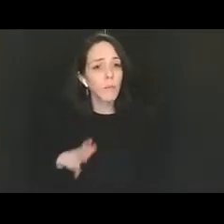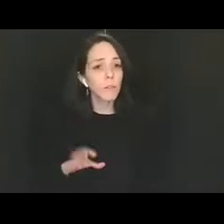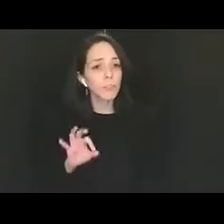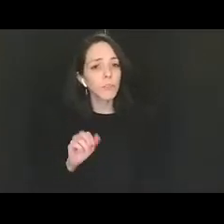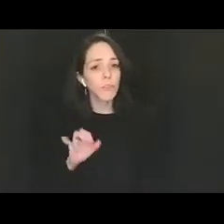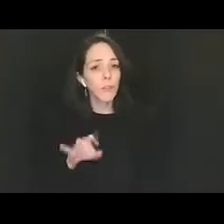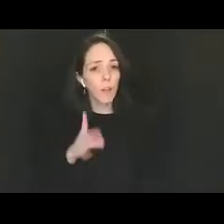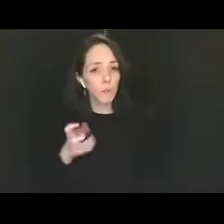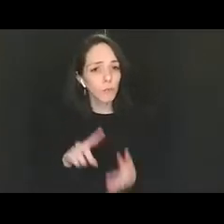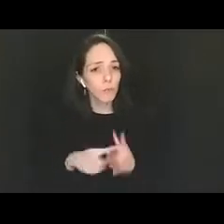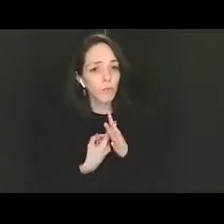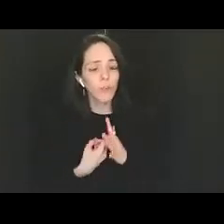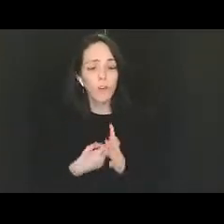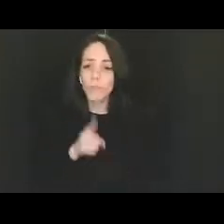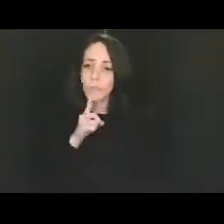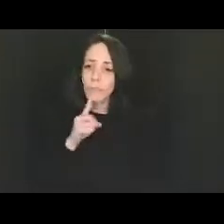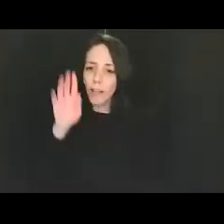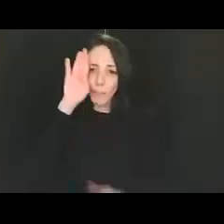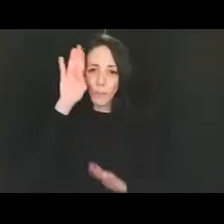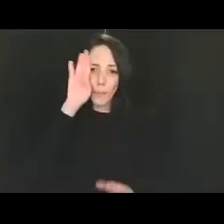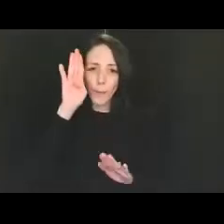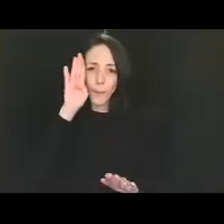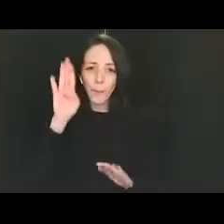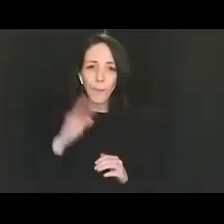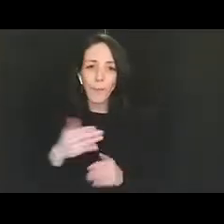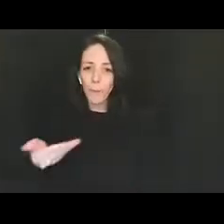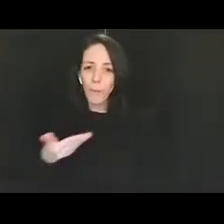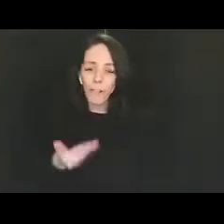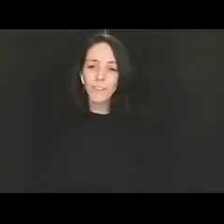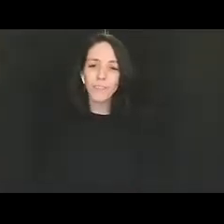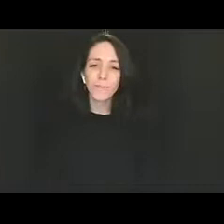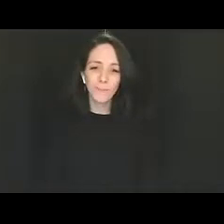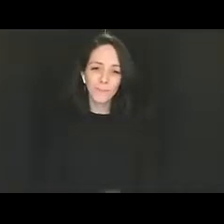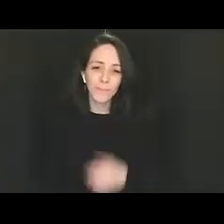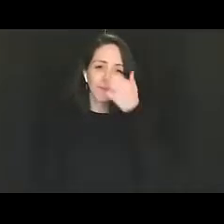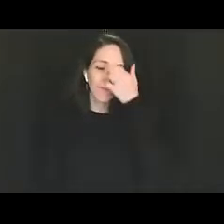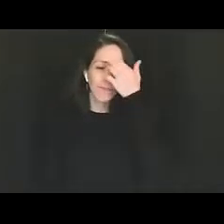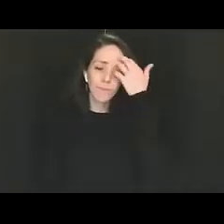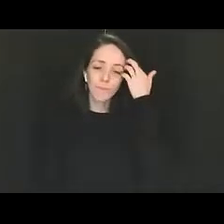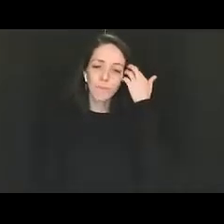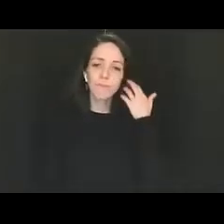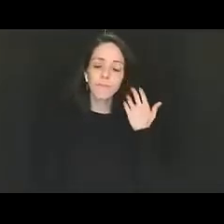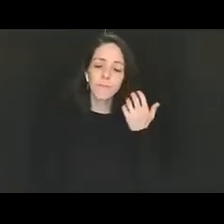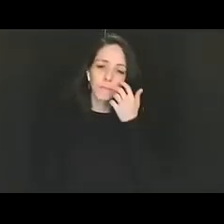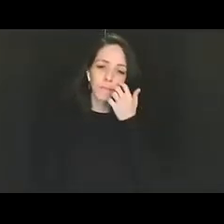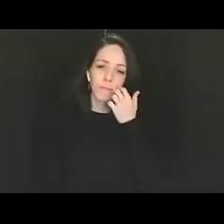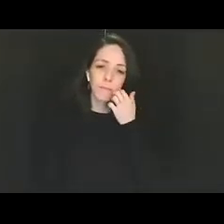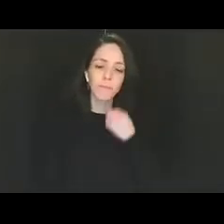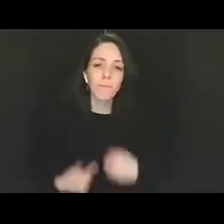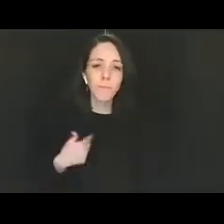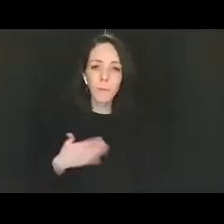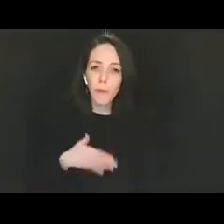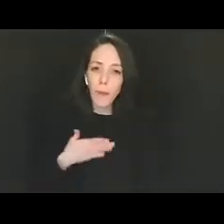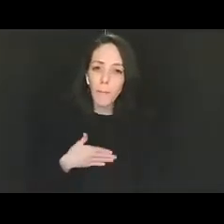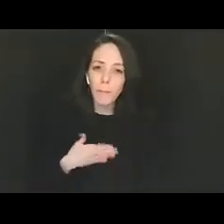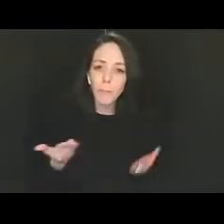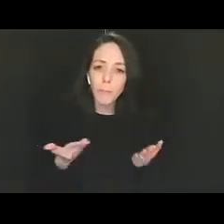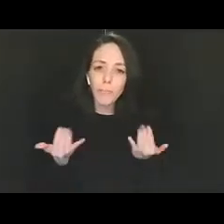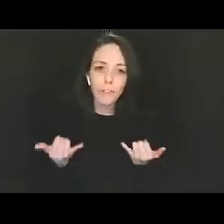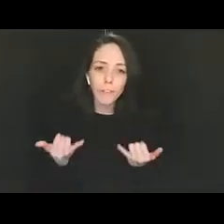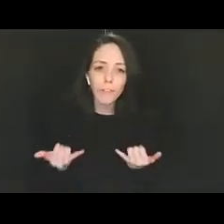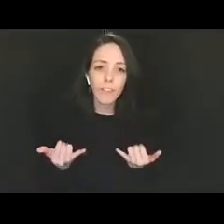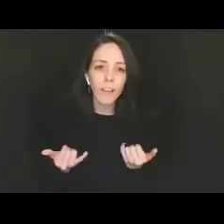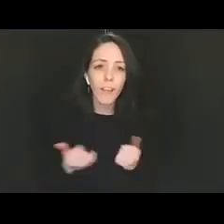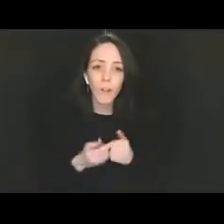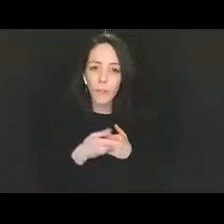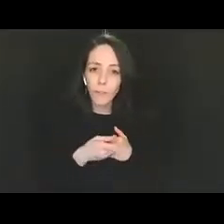Yes, absolutely. Well, hello, everyone. Welcome. I'm glad to be here with you tonight,